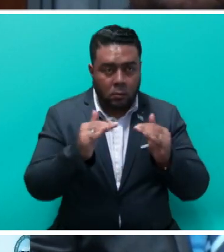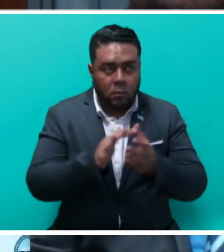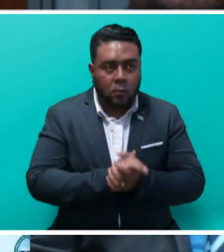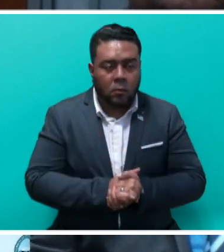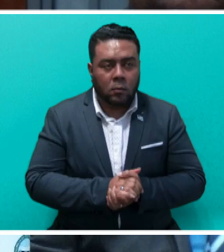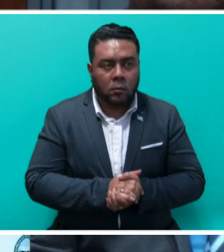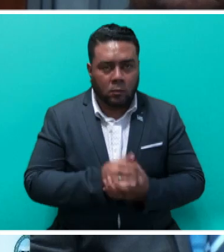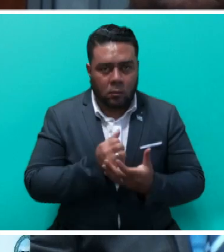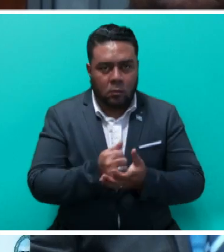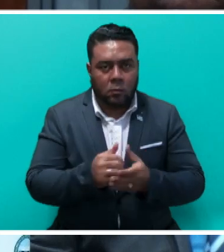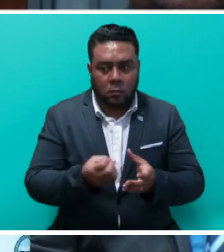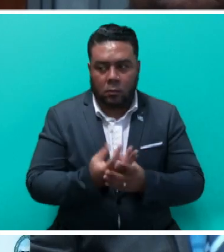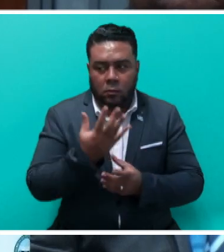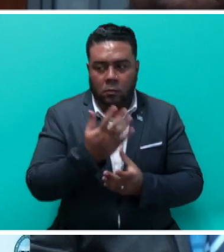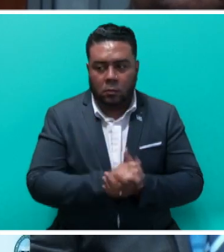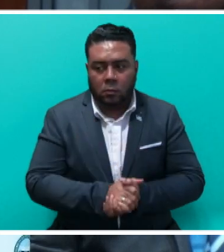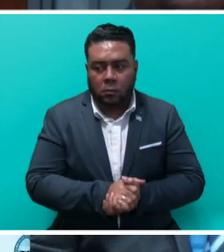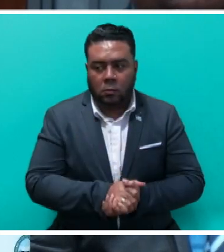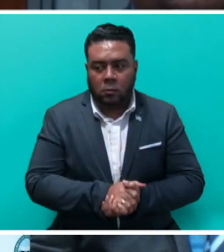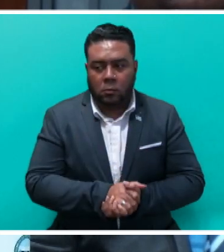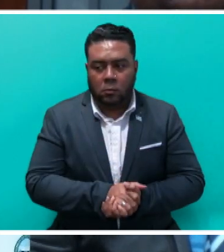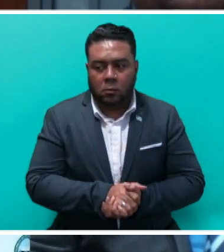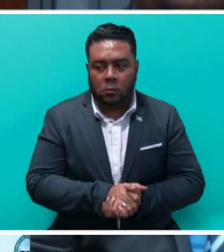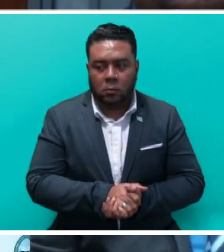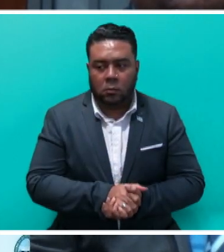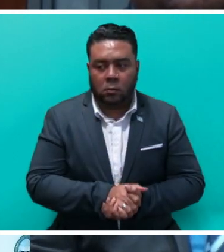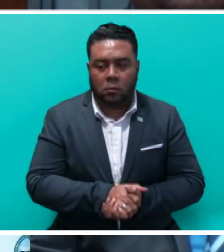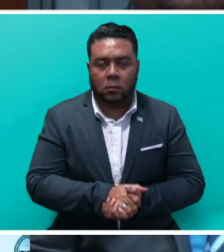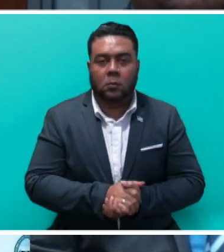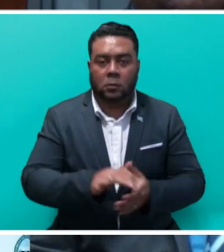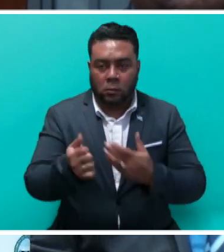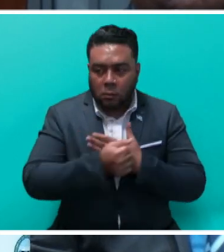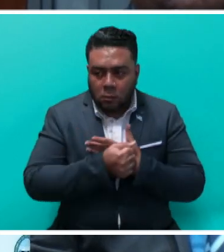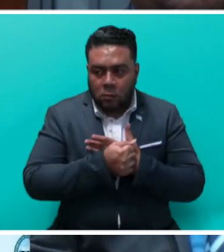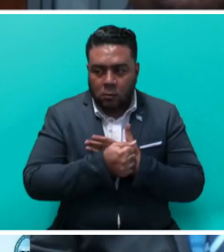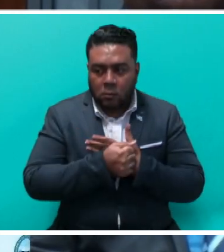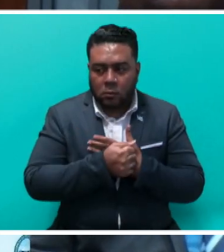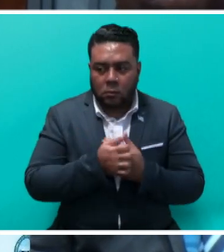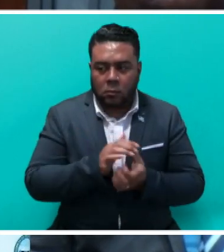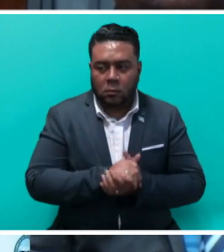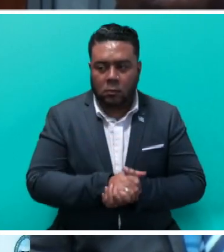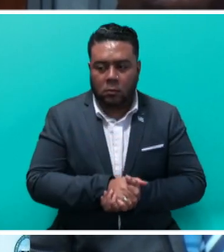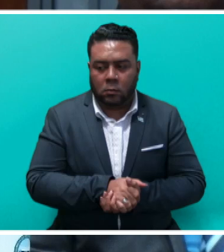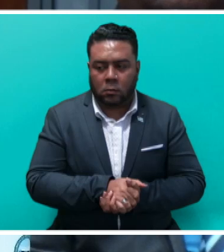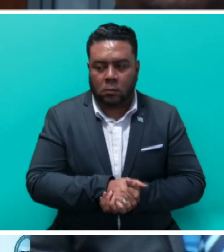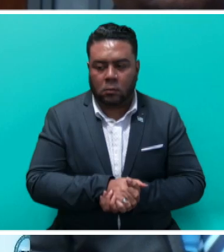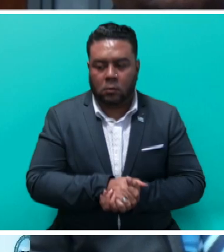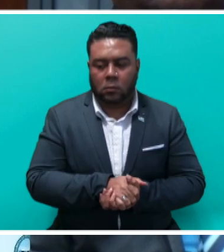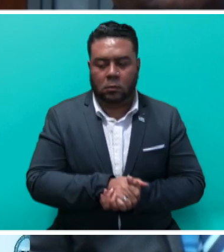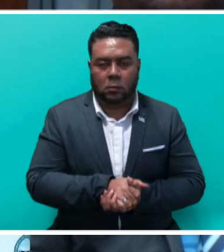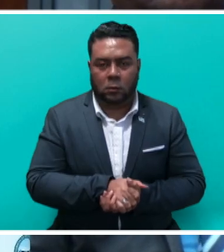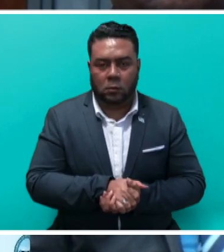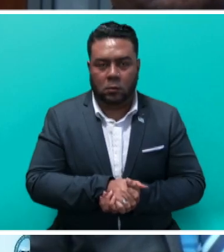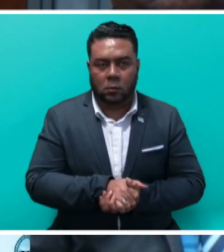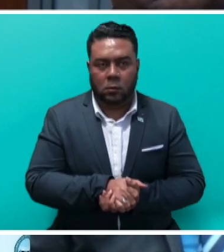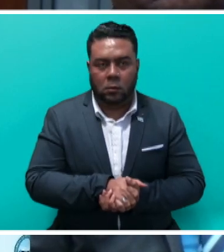of economic growth, while maintaining necessary standards of safety and order in our urban areas. Mr. Speaker,